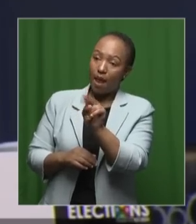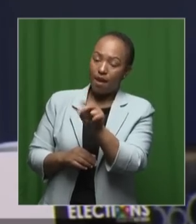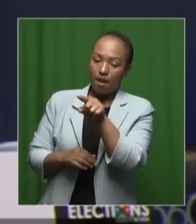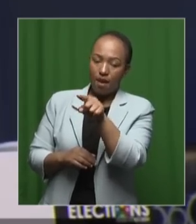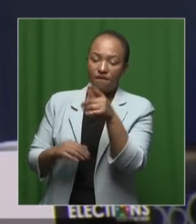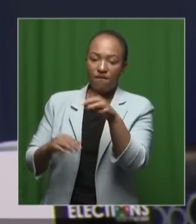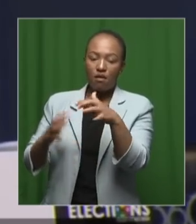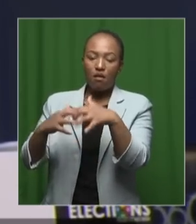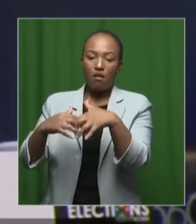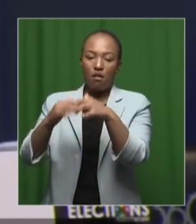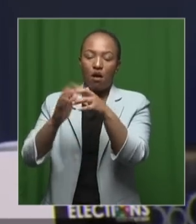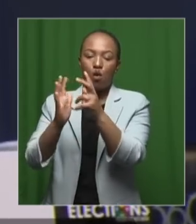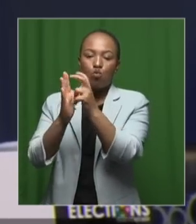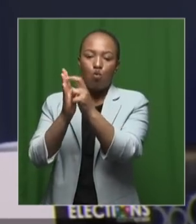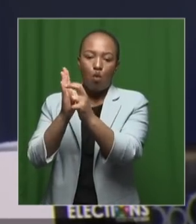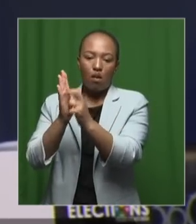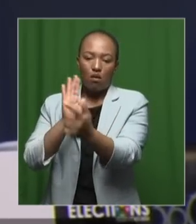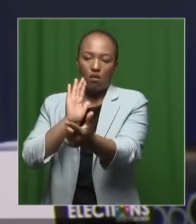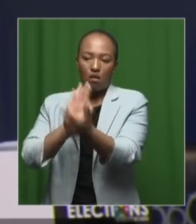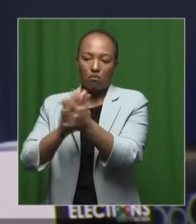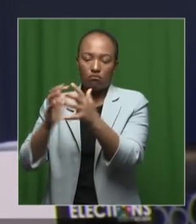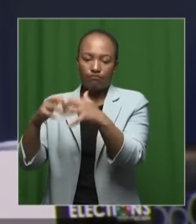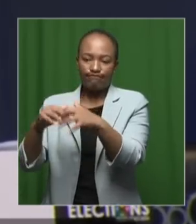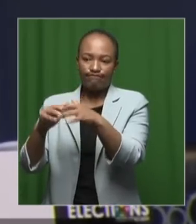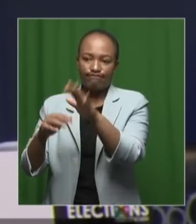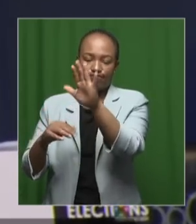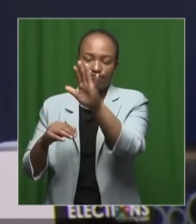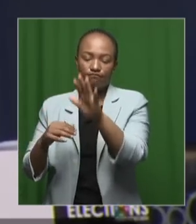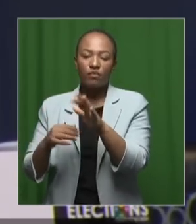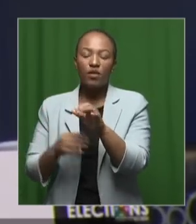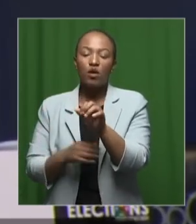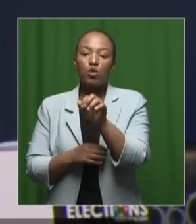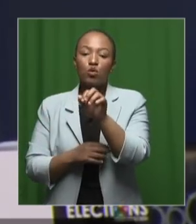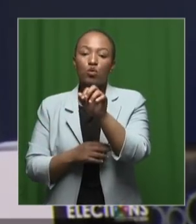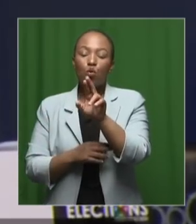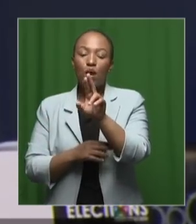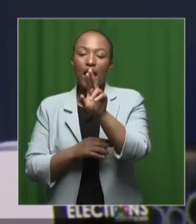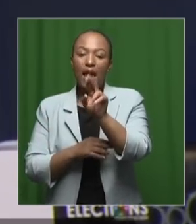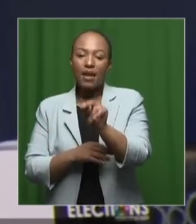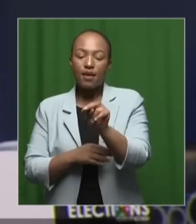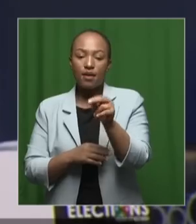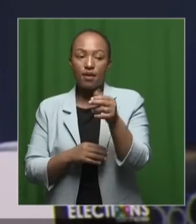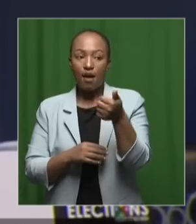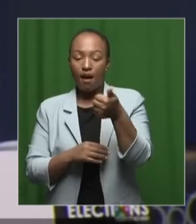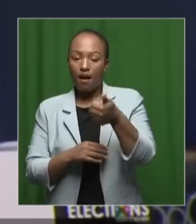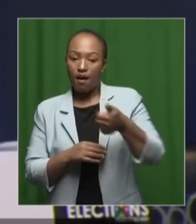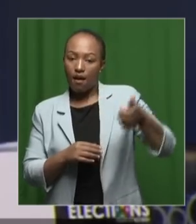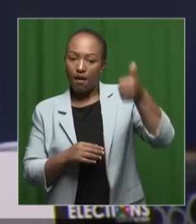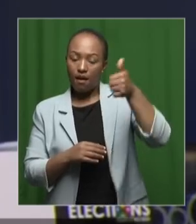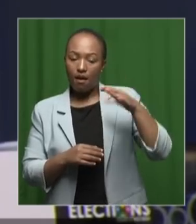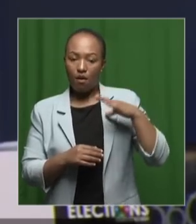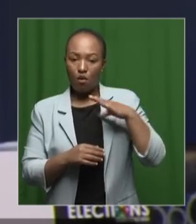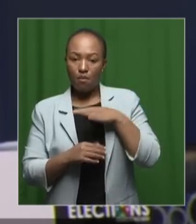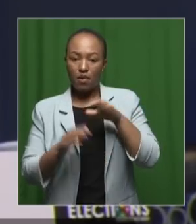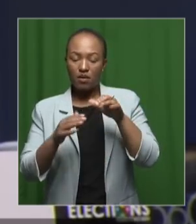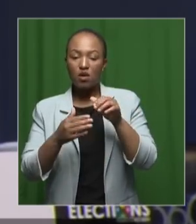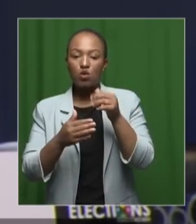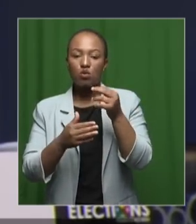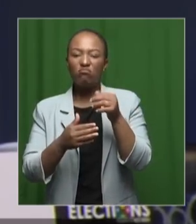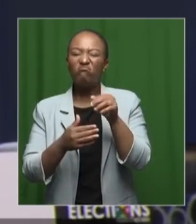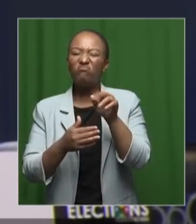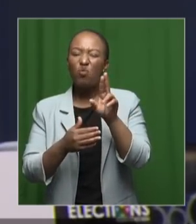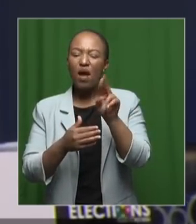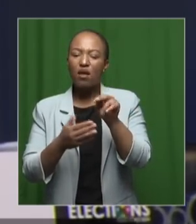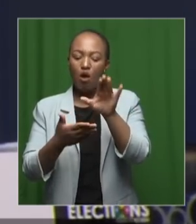Migrations with rules. The United Nations High Commissioner for Refugees came with a convention in 1951 with